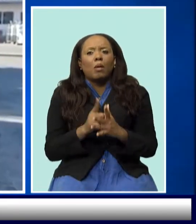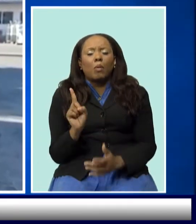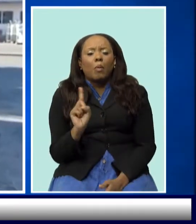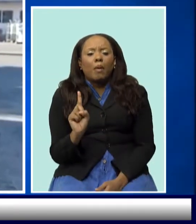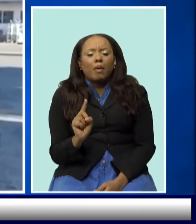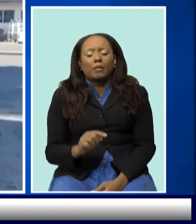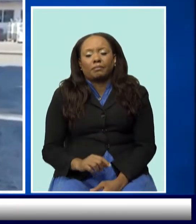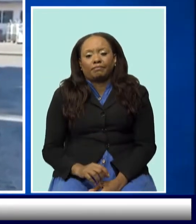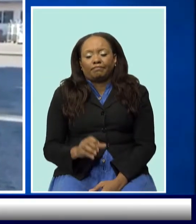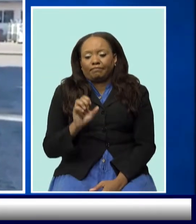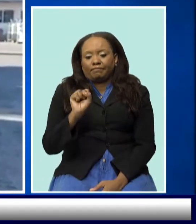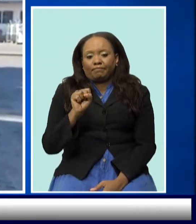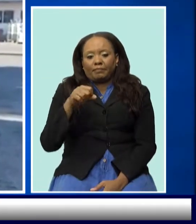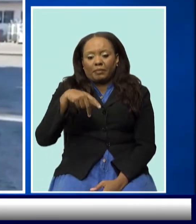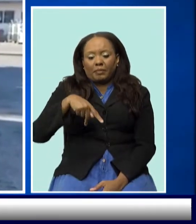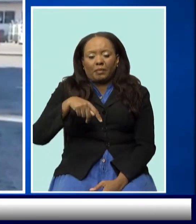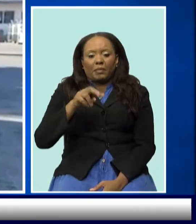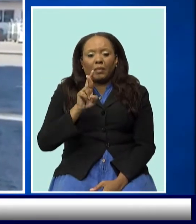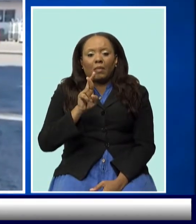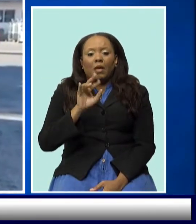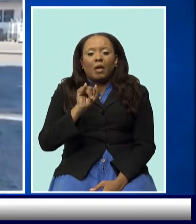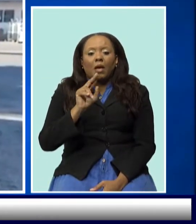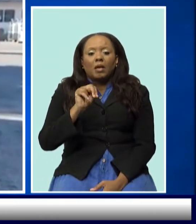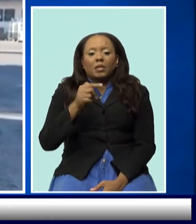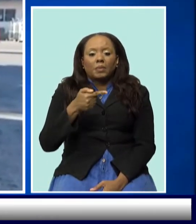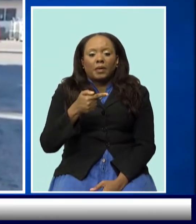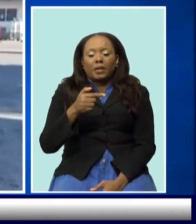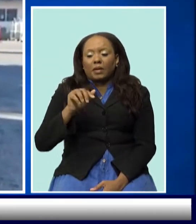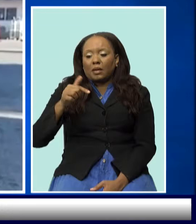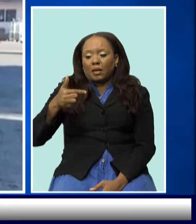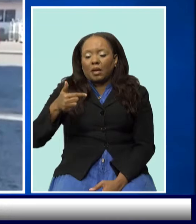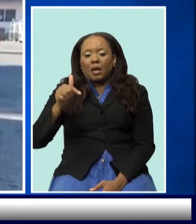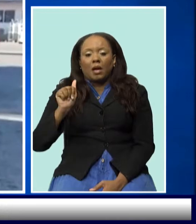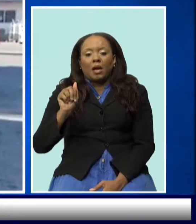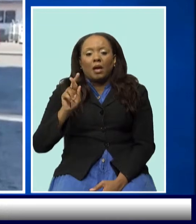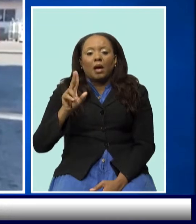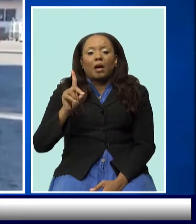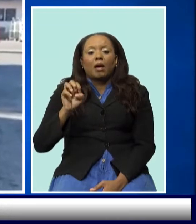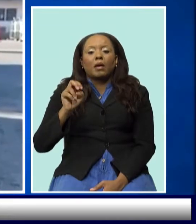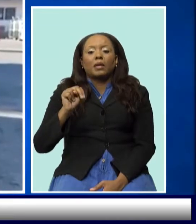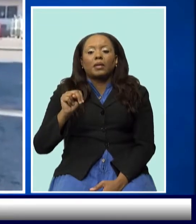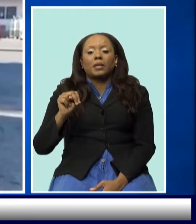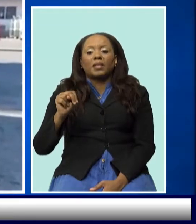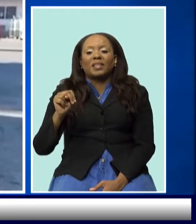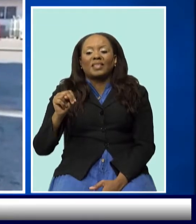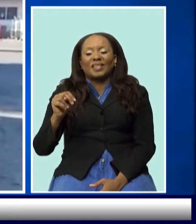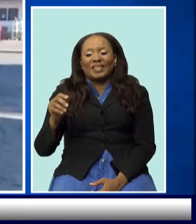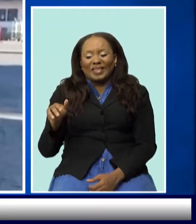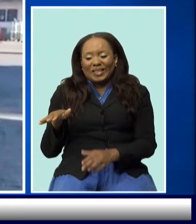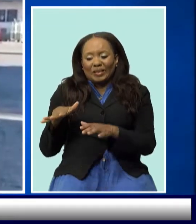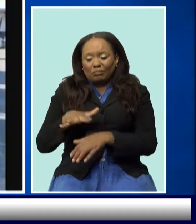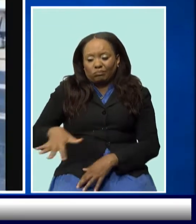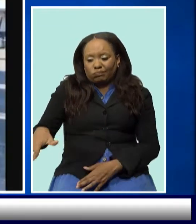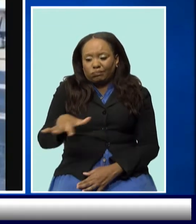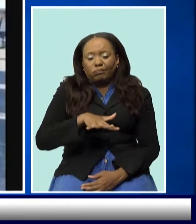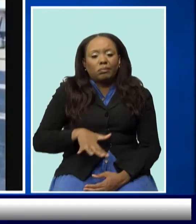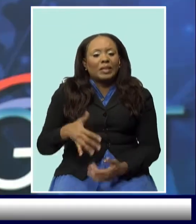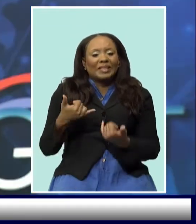we speak, teams are still investigating to understand more about what caused the outage to occur.